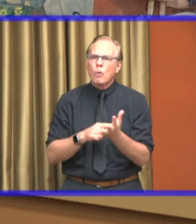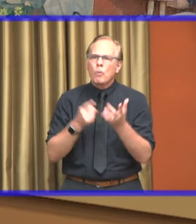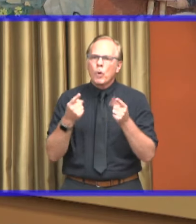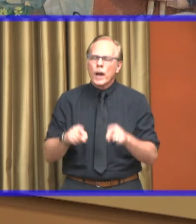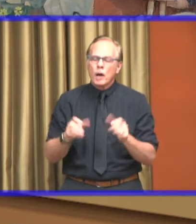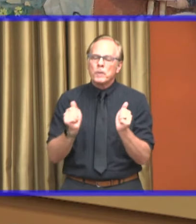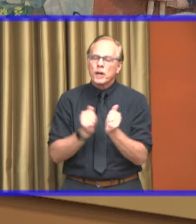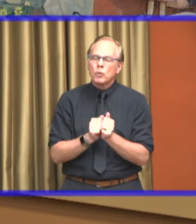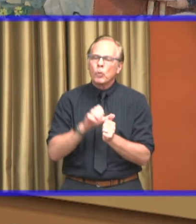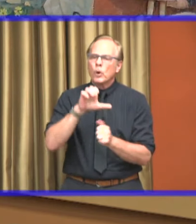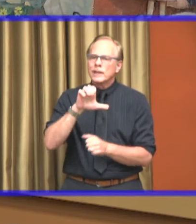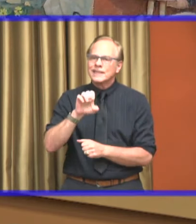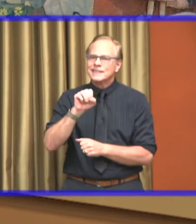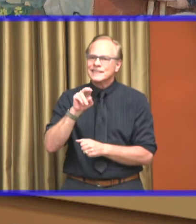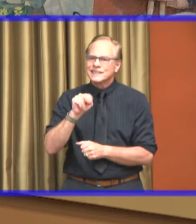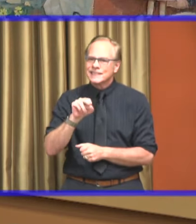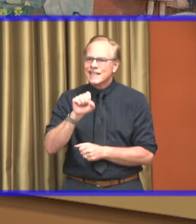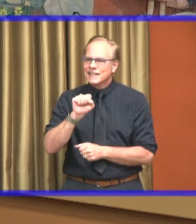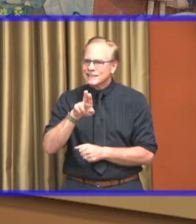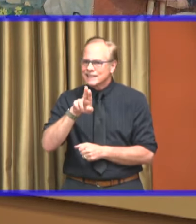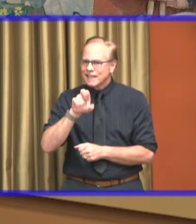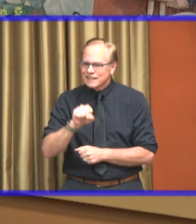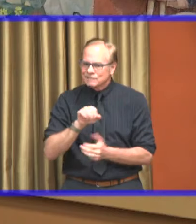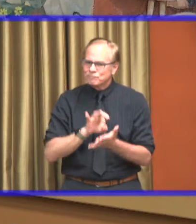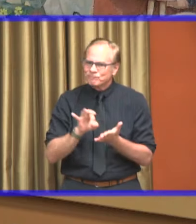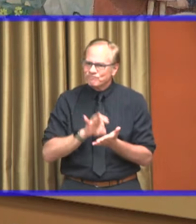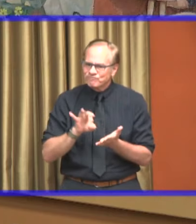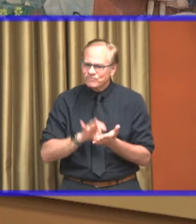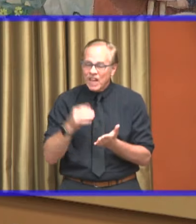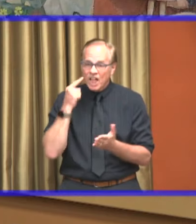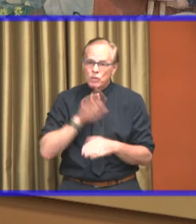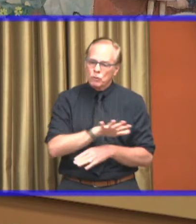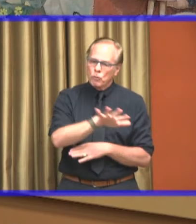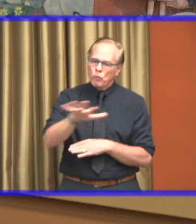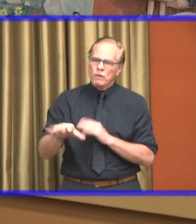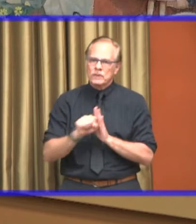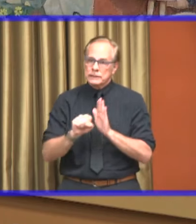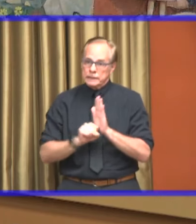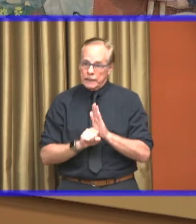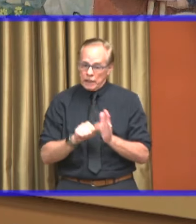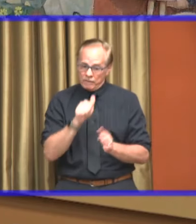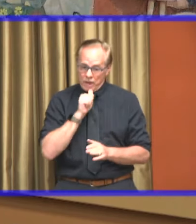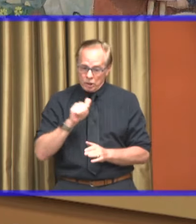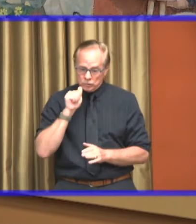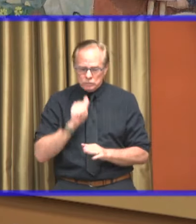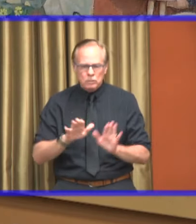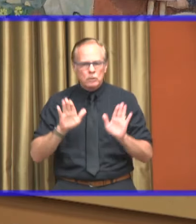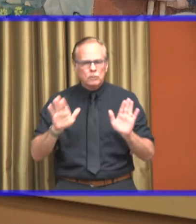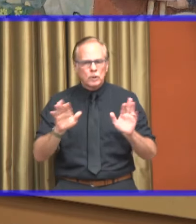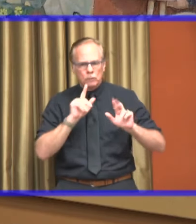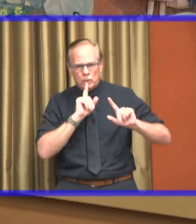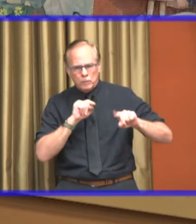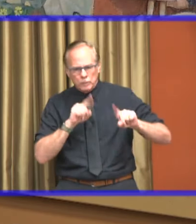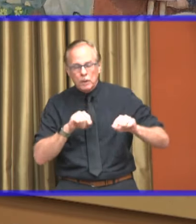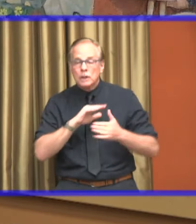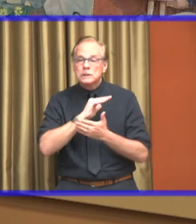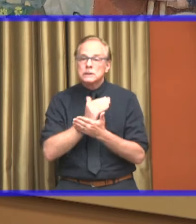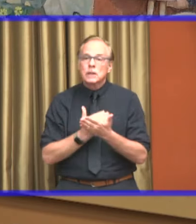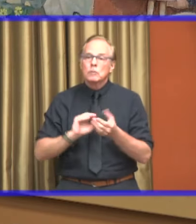census activities. Statewide, I think we've had a tremendous response. Some